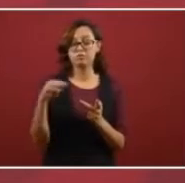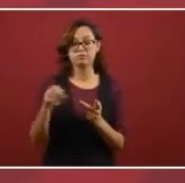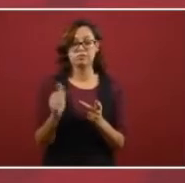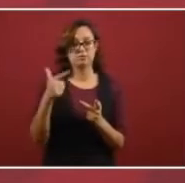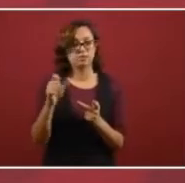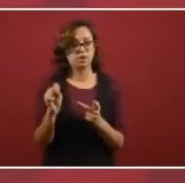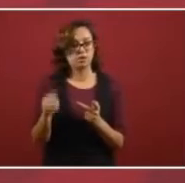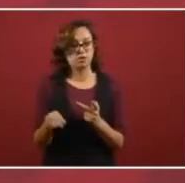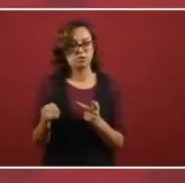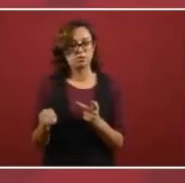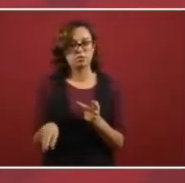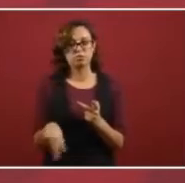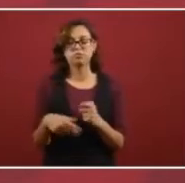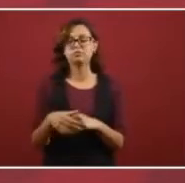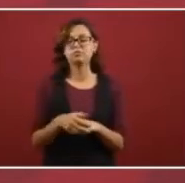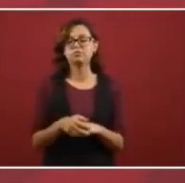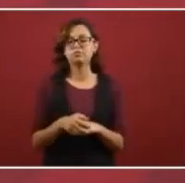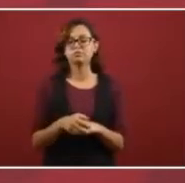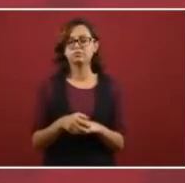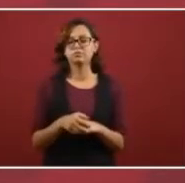Lois Magón.